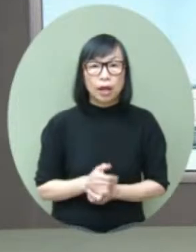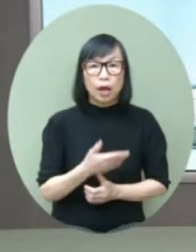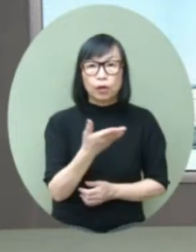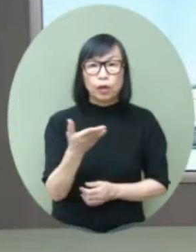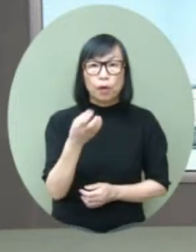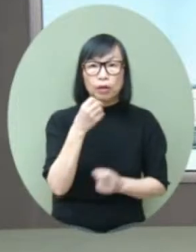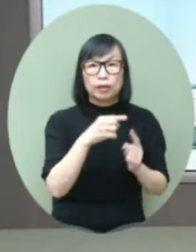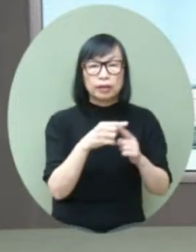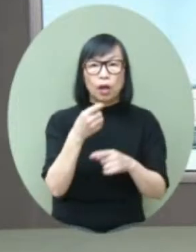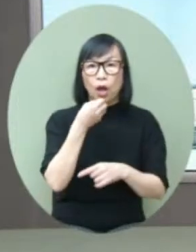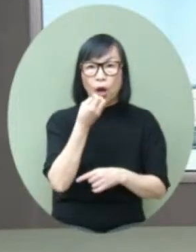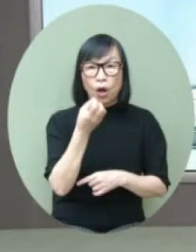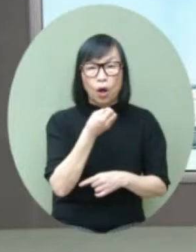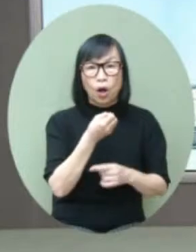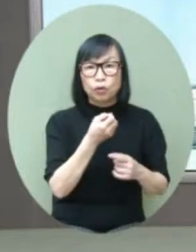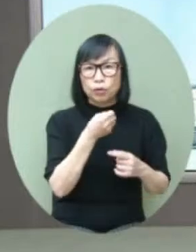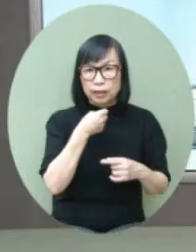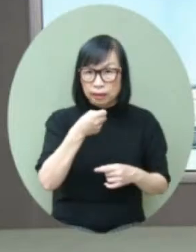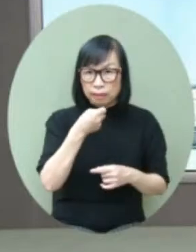Dr. Chui, please.